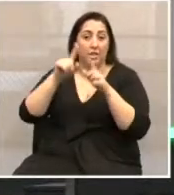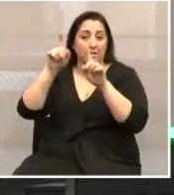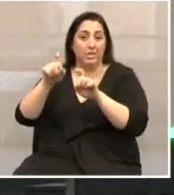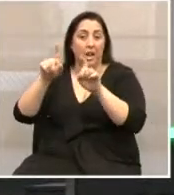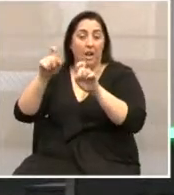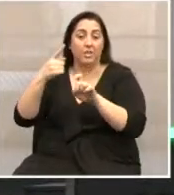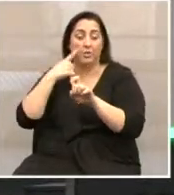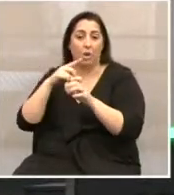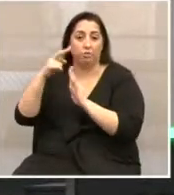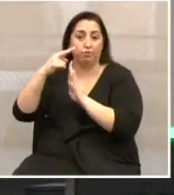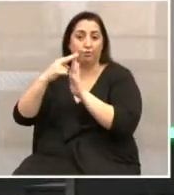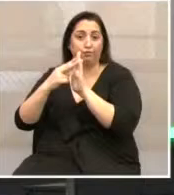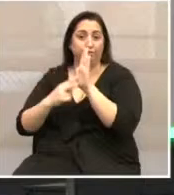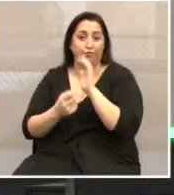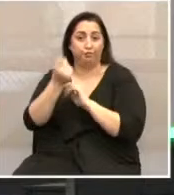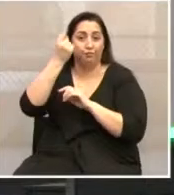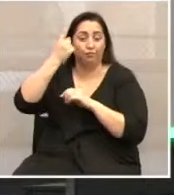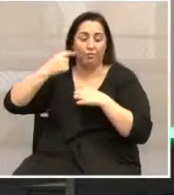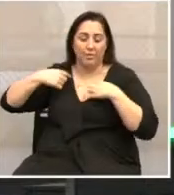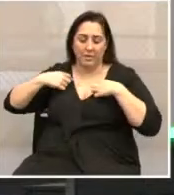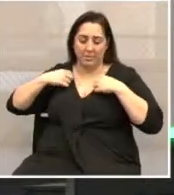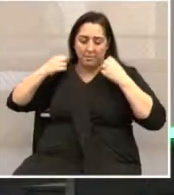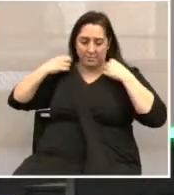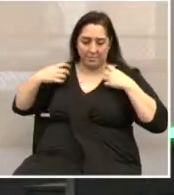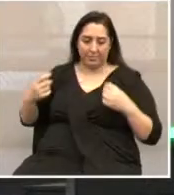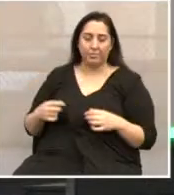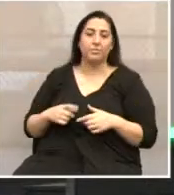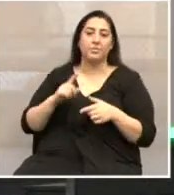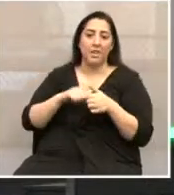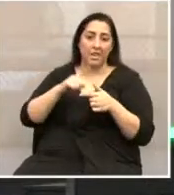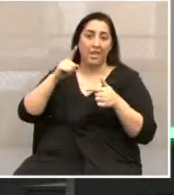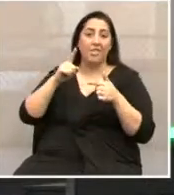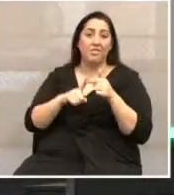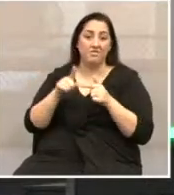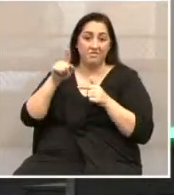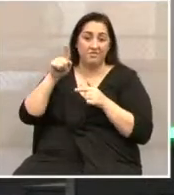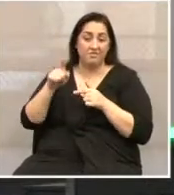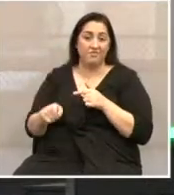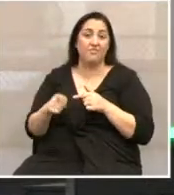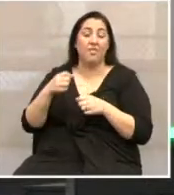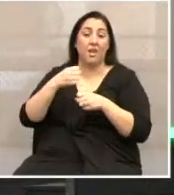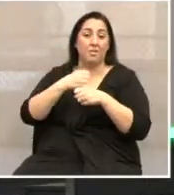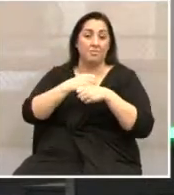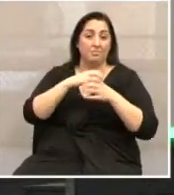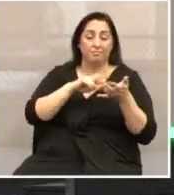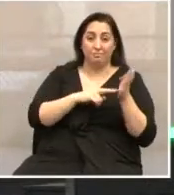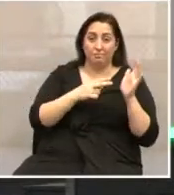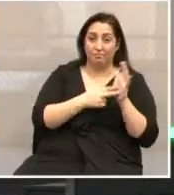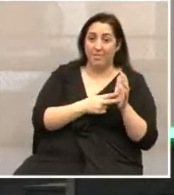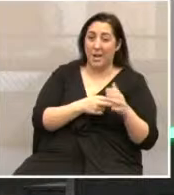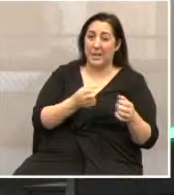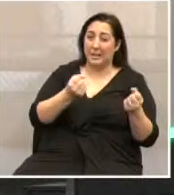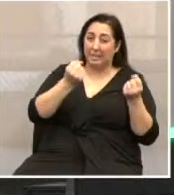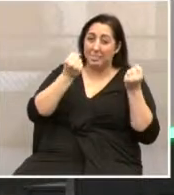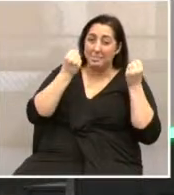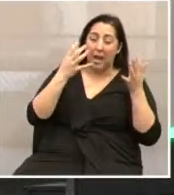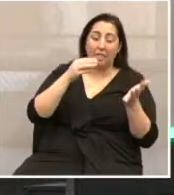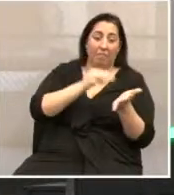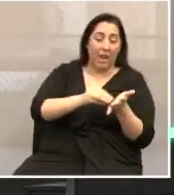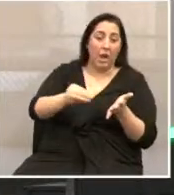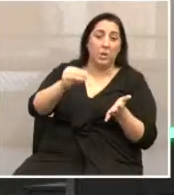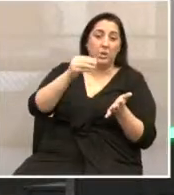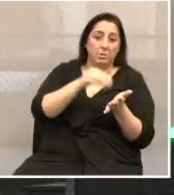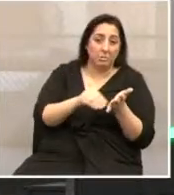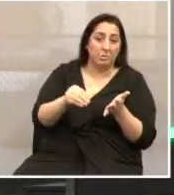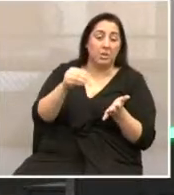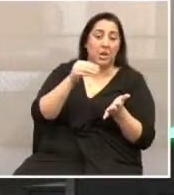literacy test and a poll tax, and that literally disenfranchised thousands of African American males here in the state of Florida.